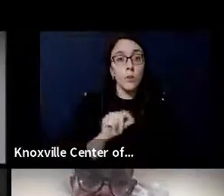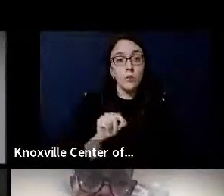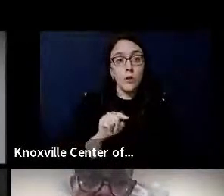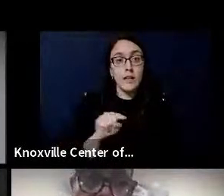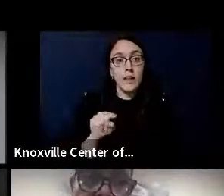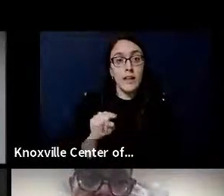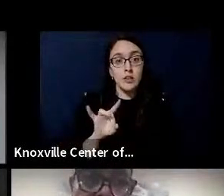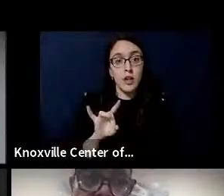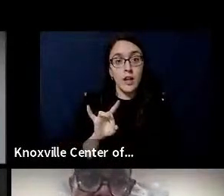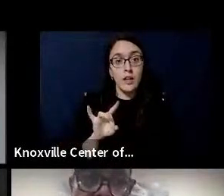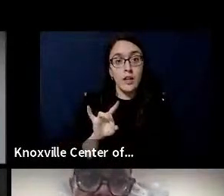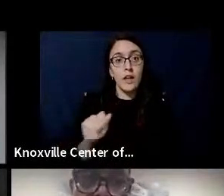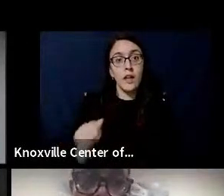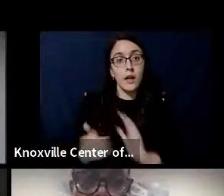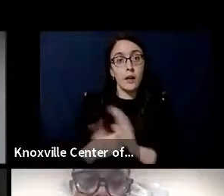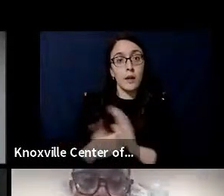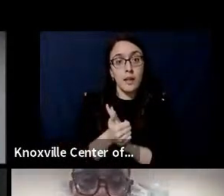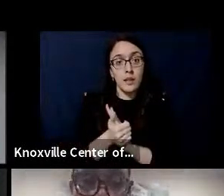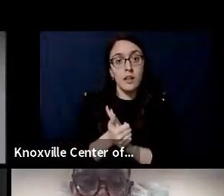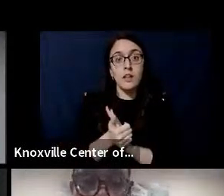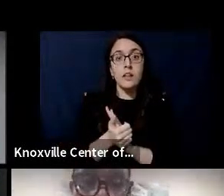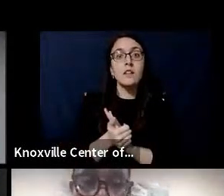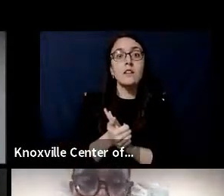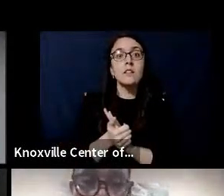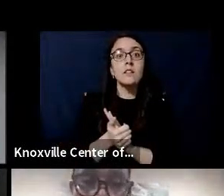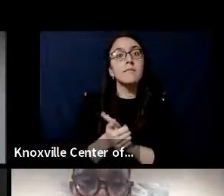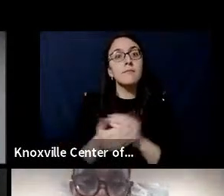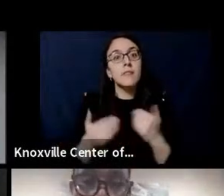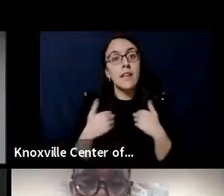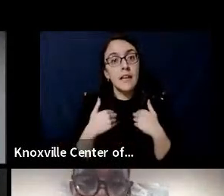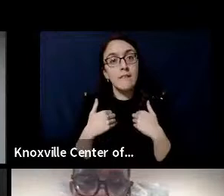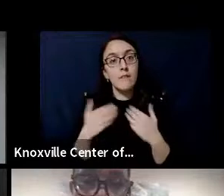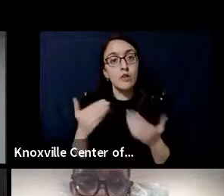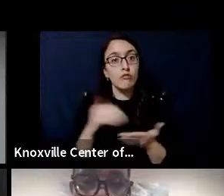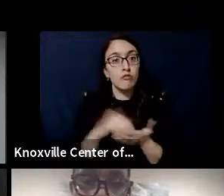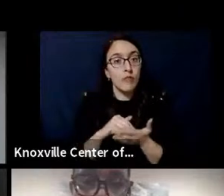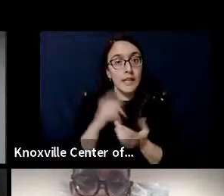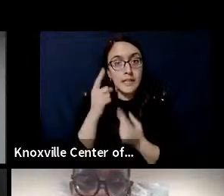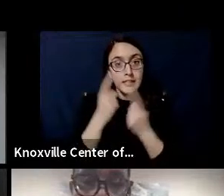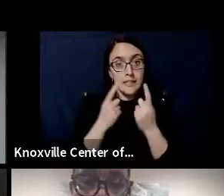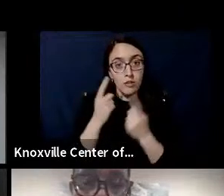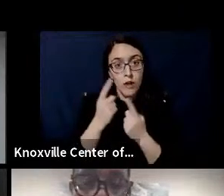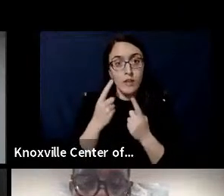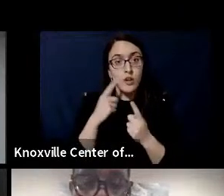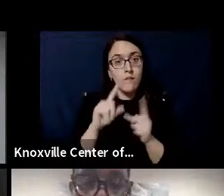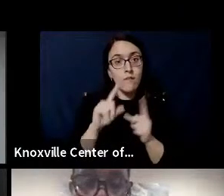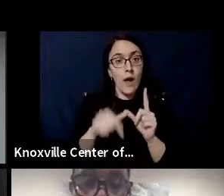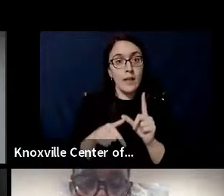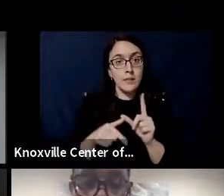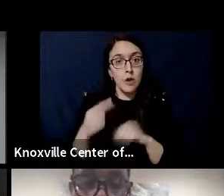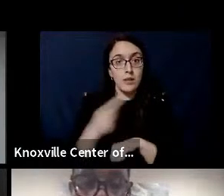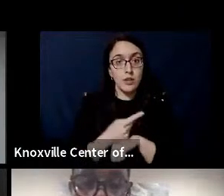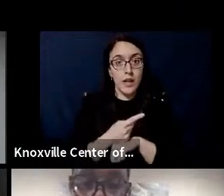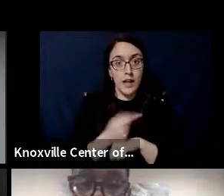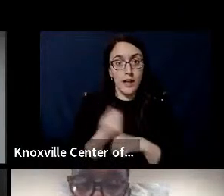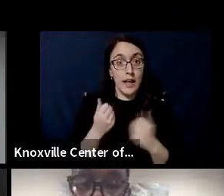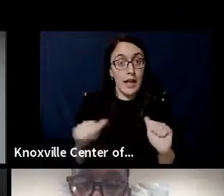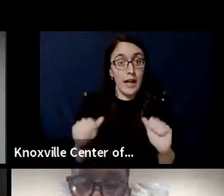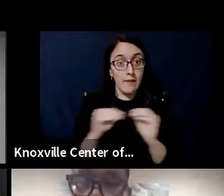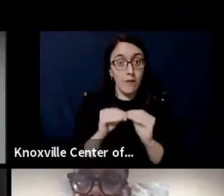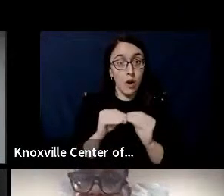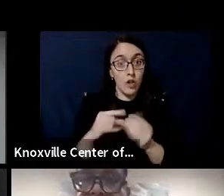2020-8 amended to have a reconsideration or expiration date on it. Any further discussion on any of